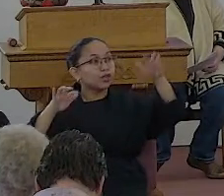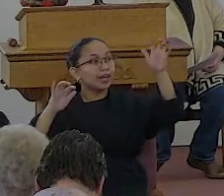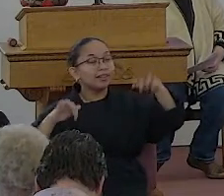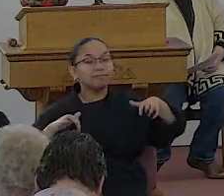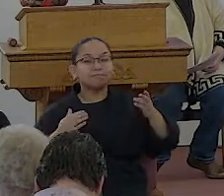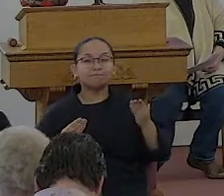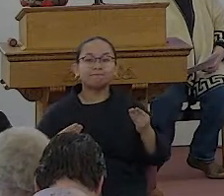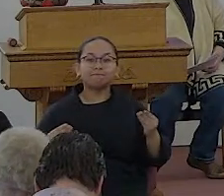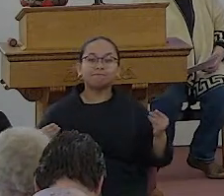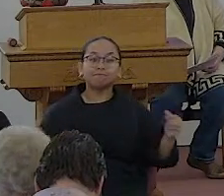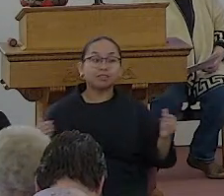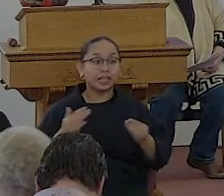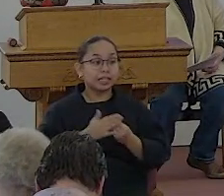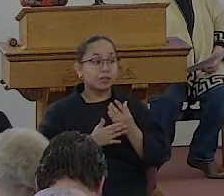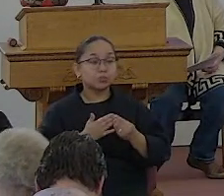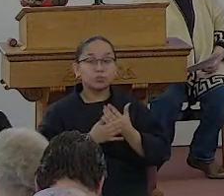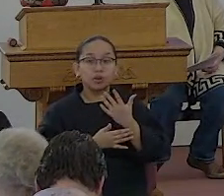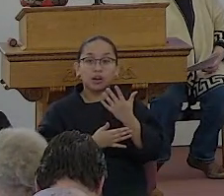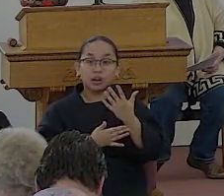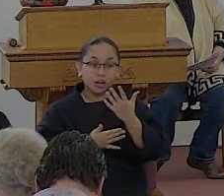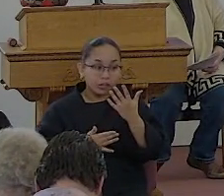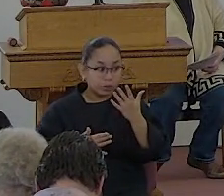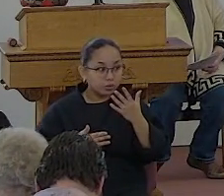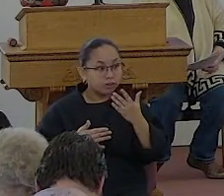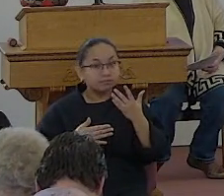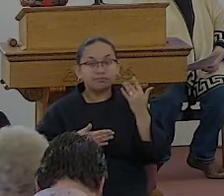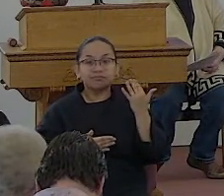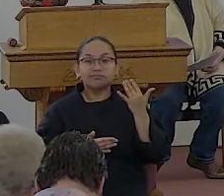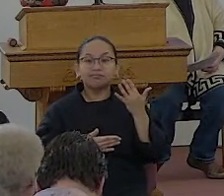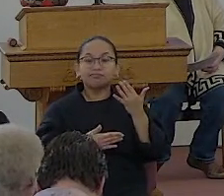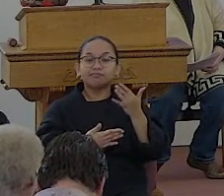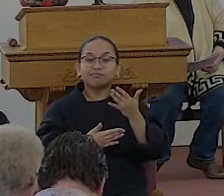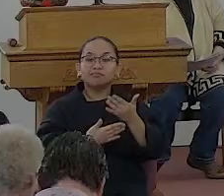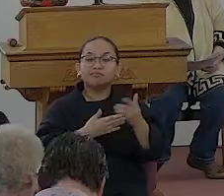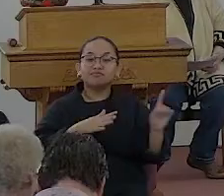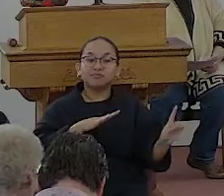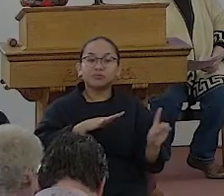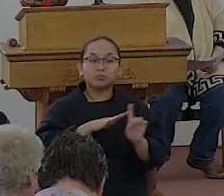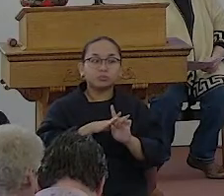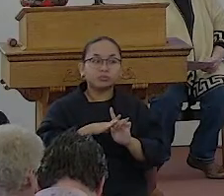would come. This is a time of transition.